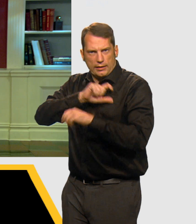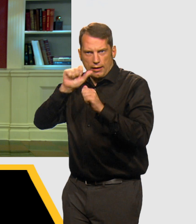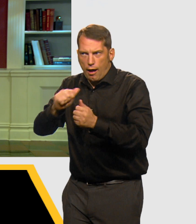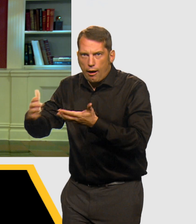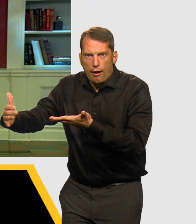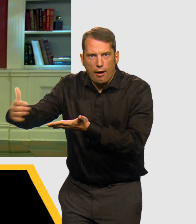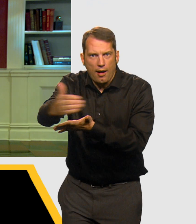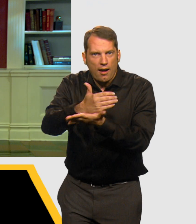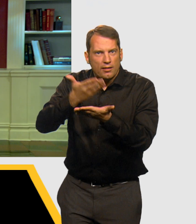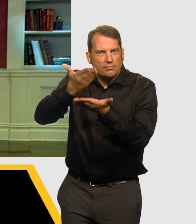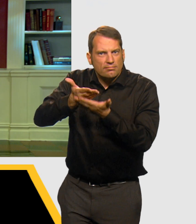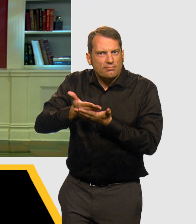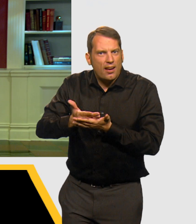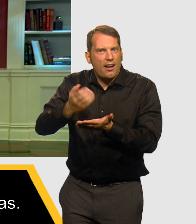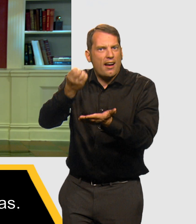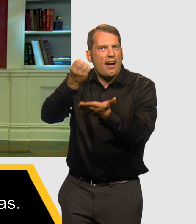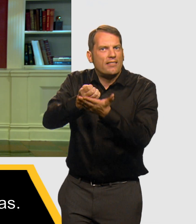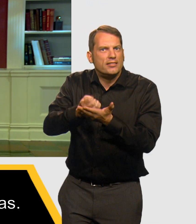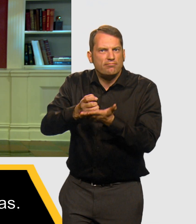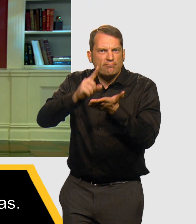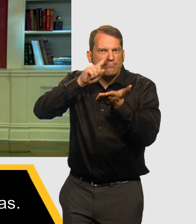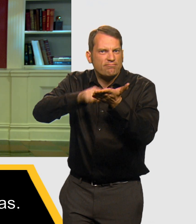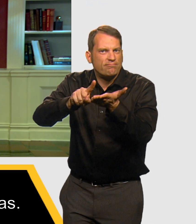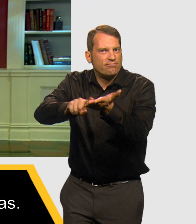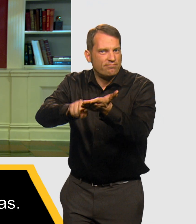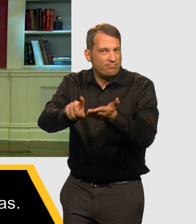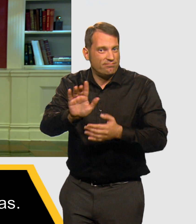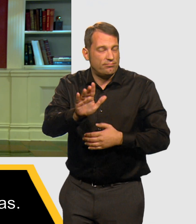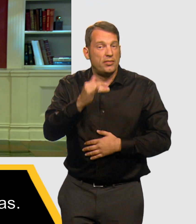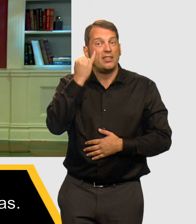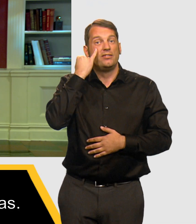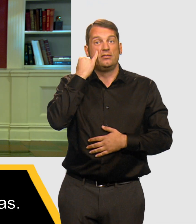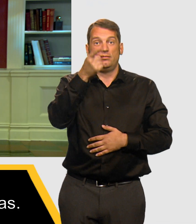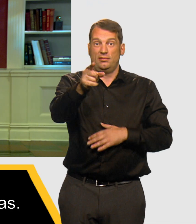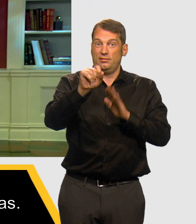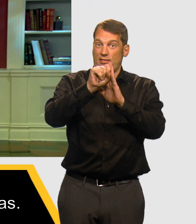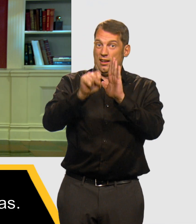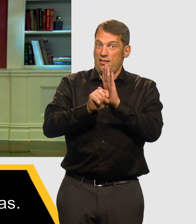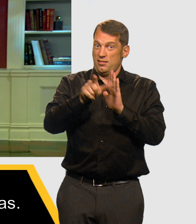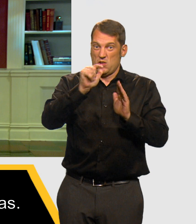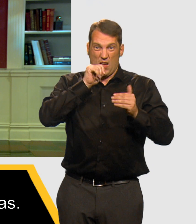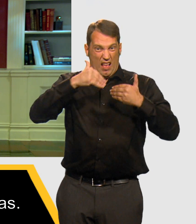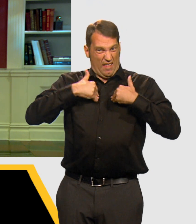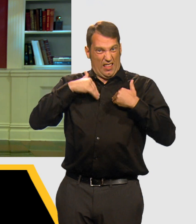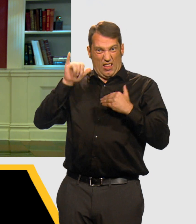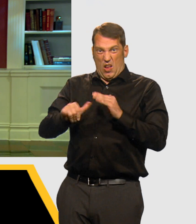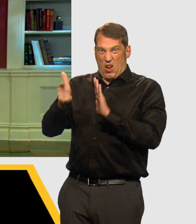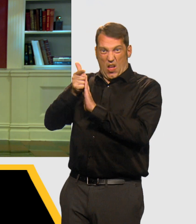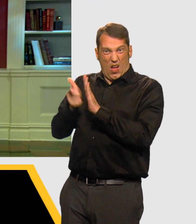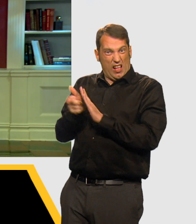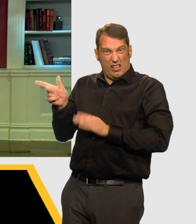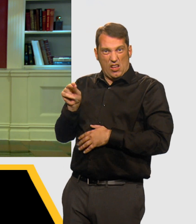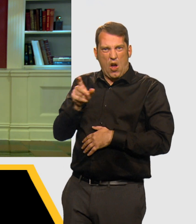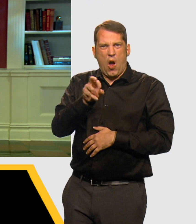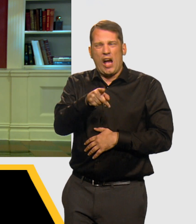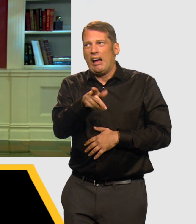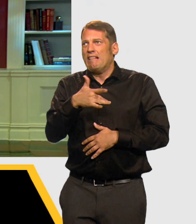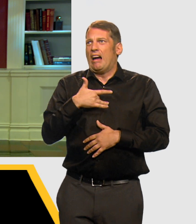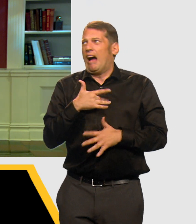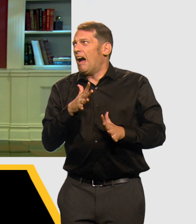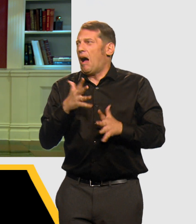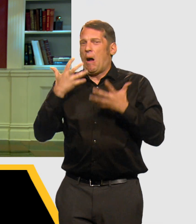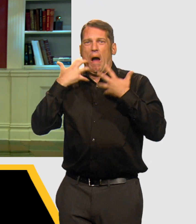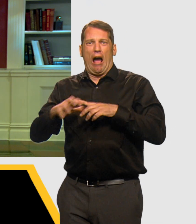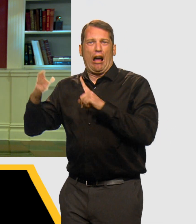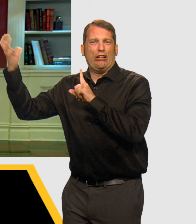Additionally, it does not prevent law enforcement from conducting an investigation and gathering evidence. If your state does not have a Good